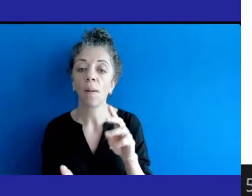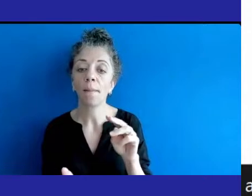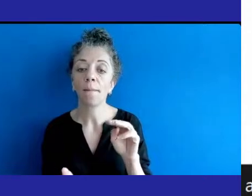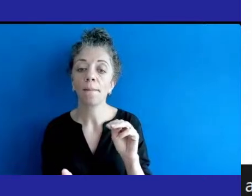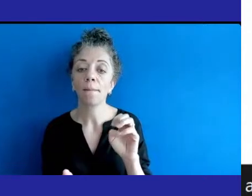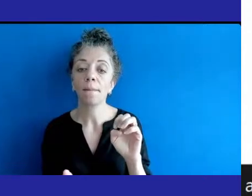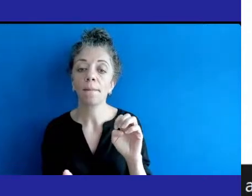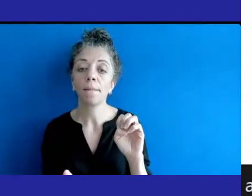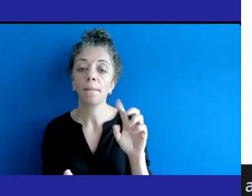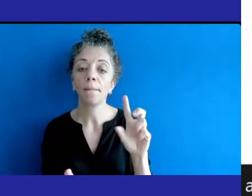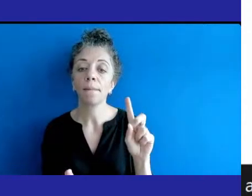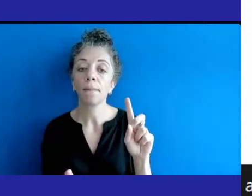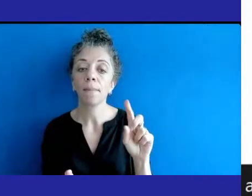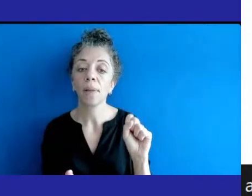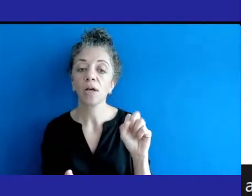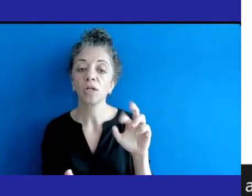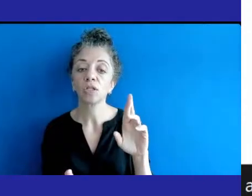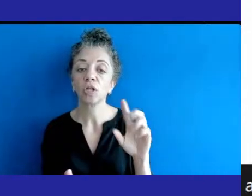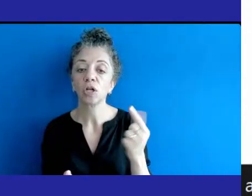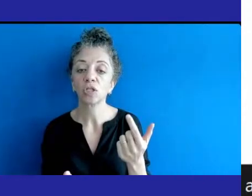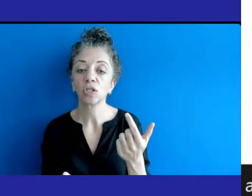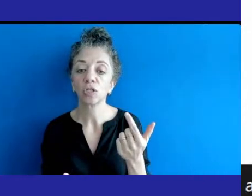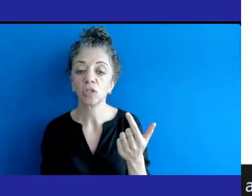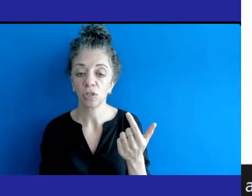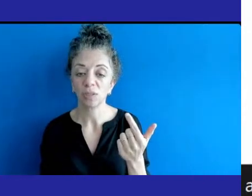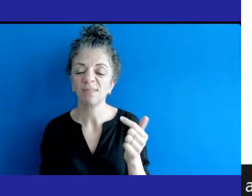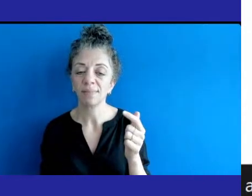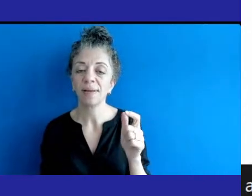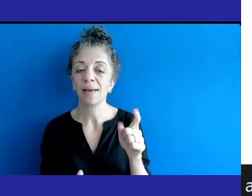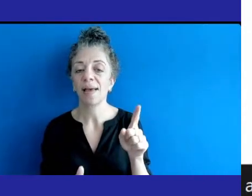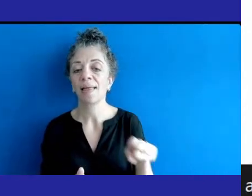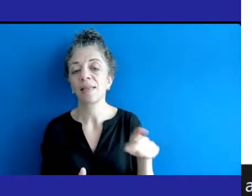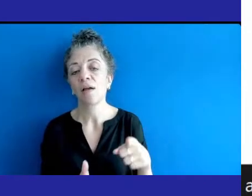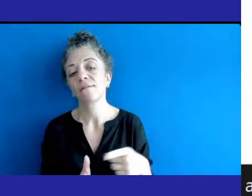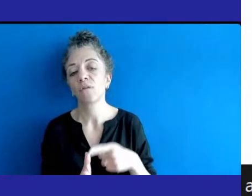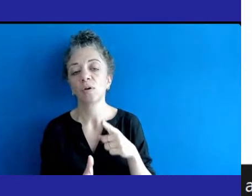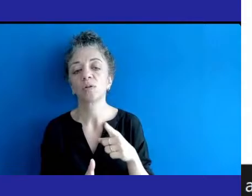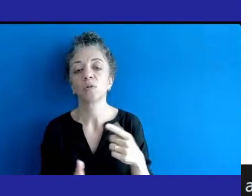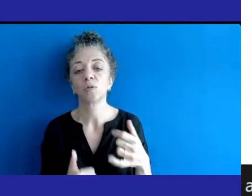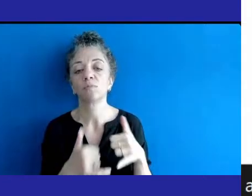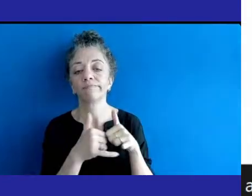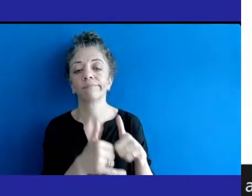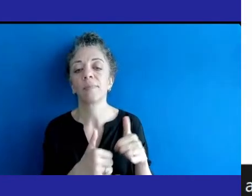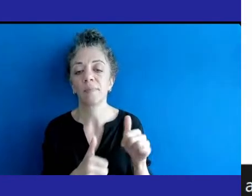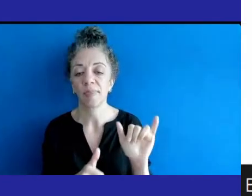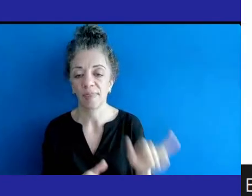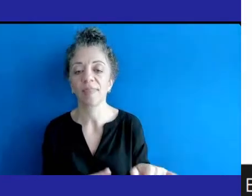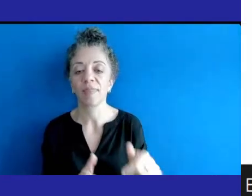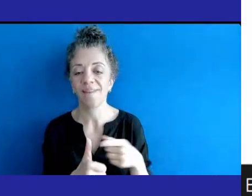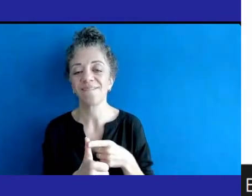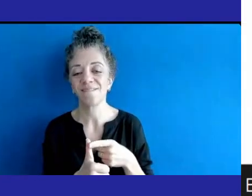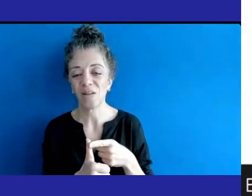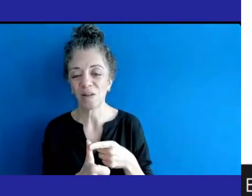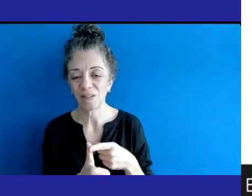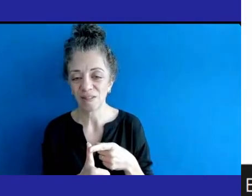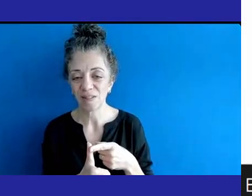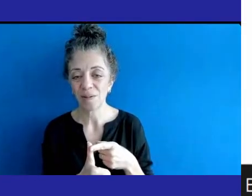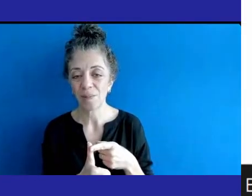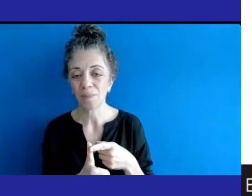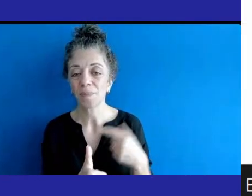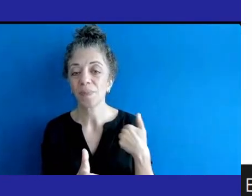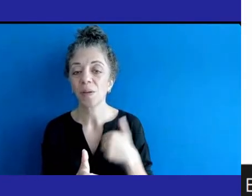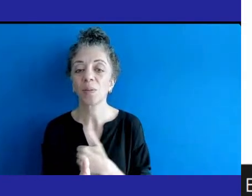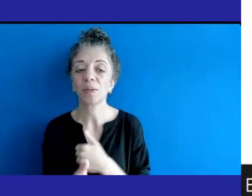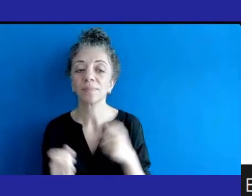to receive this designation within New York City Health and Hospitals Health System. We celebrated on July